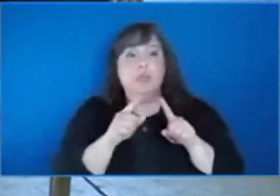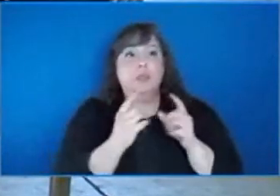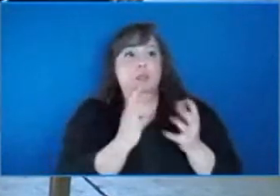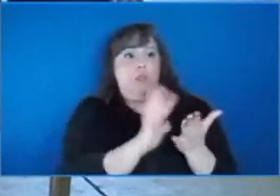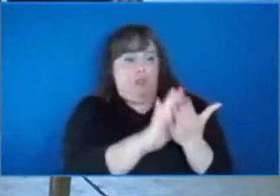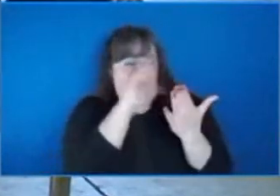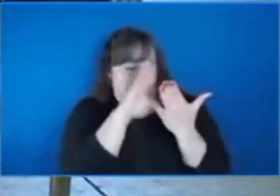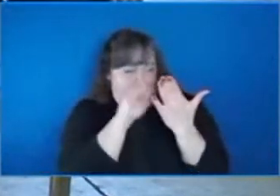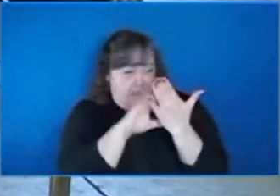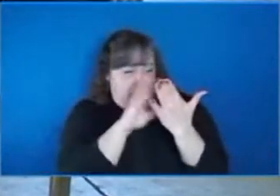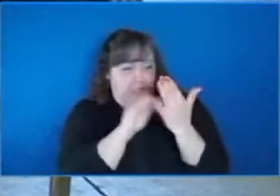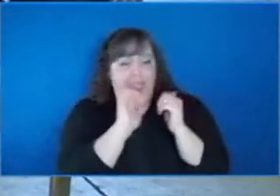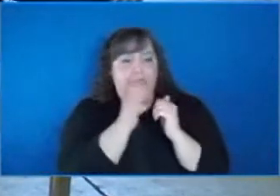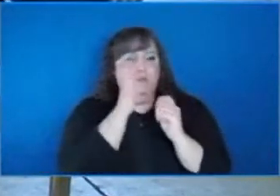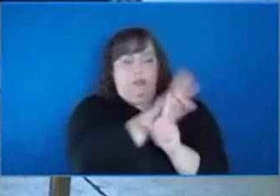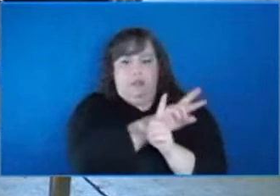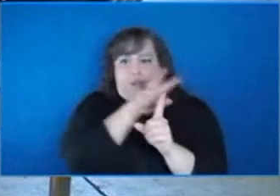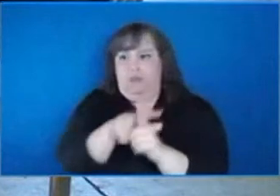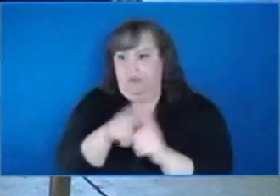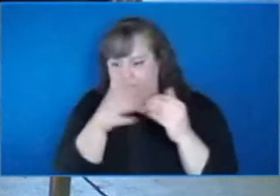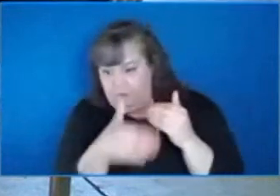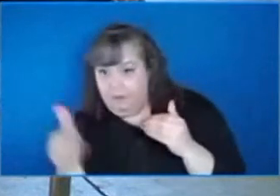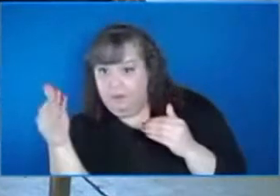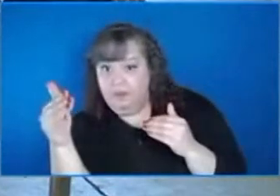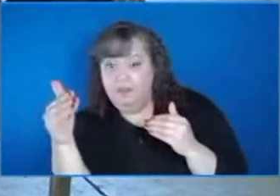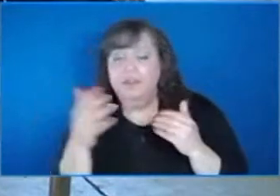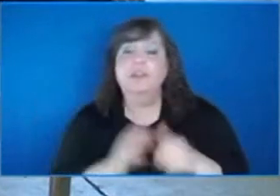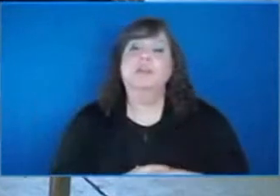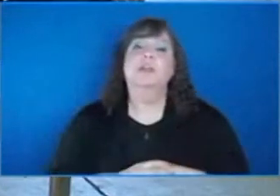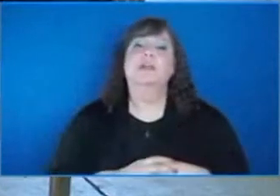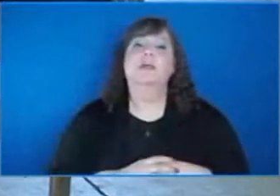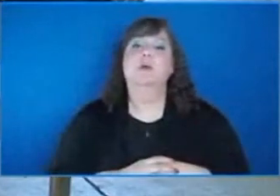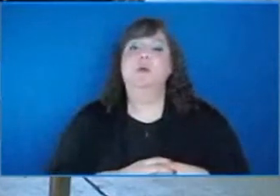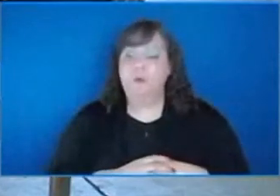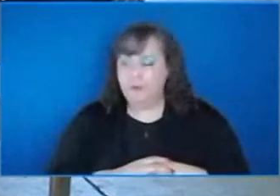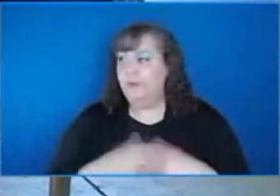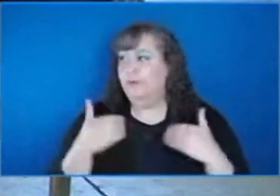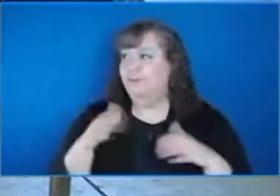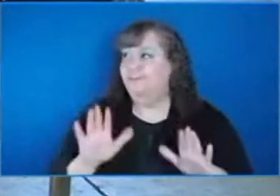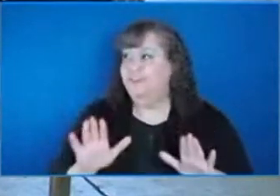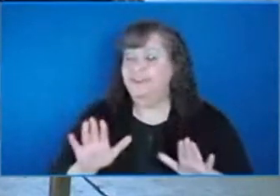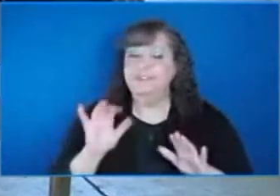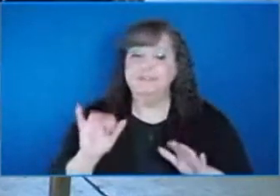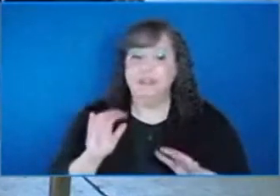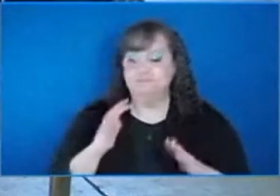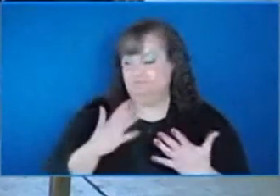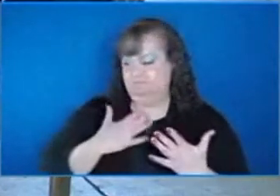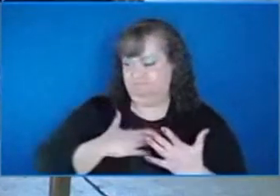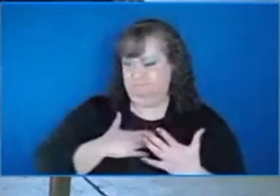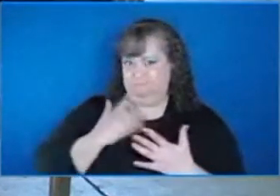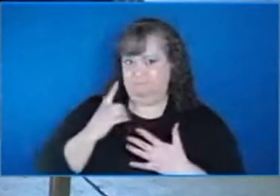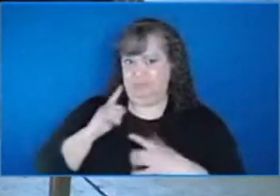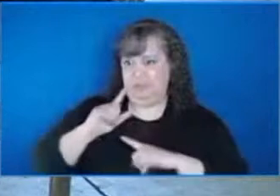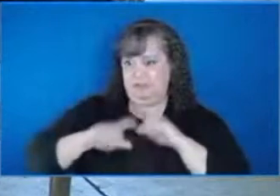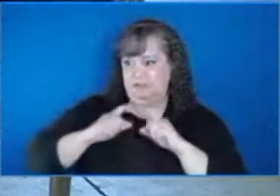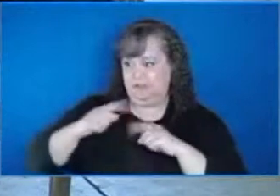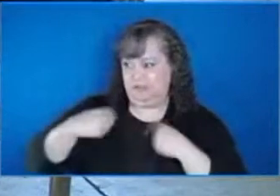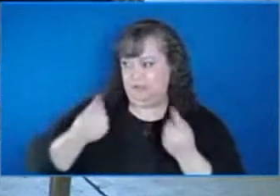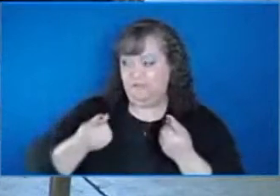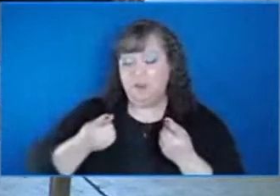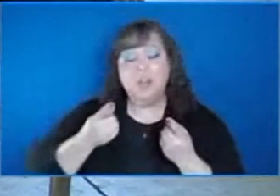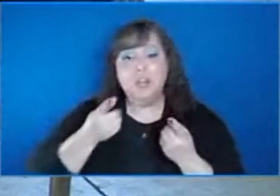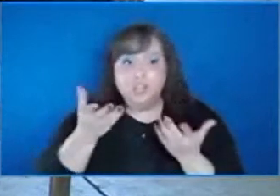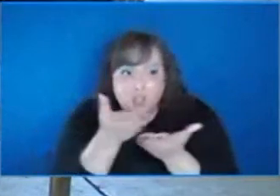Fantastic. Okay, so those are some of my questions. What are your questions? Remember, you can use the hashtag